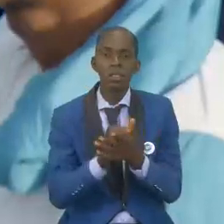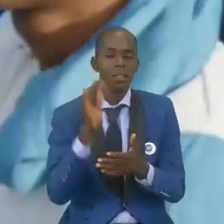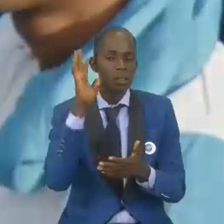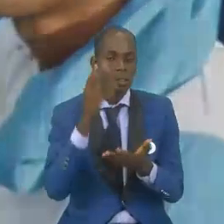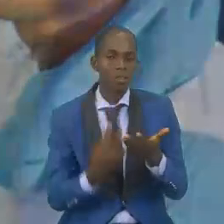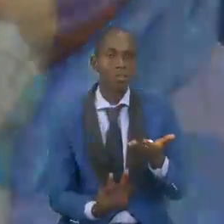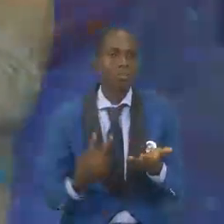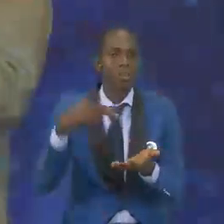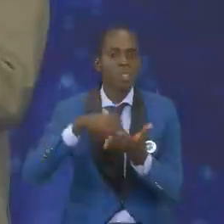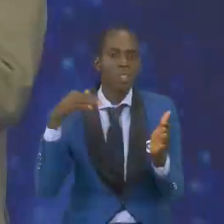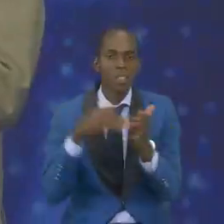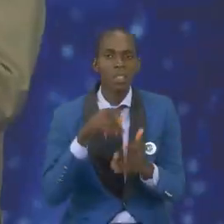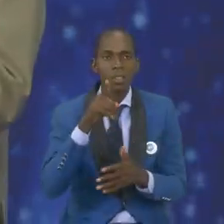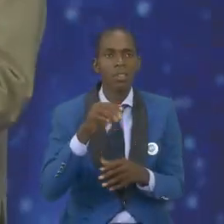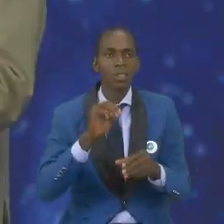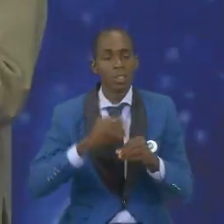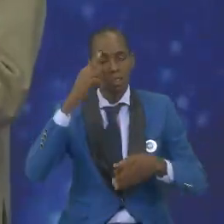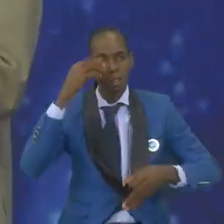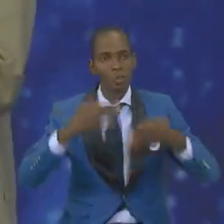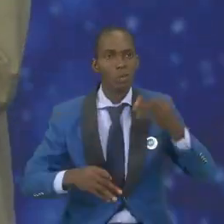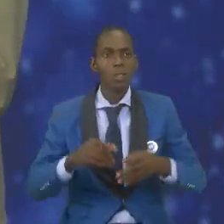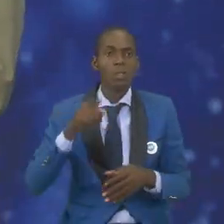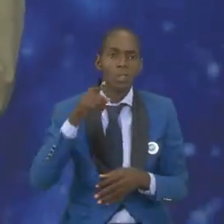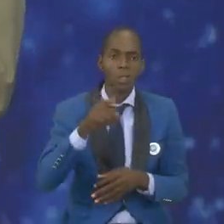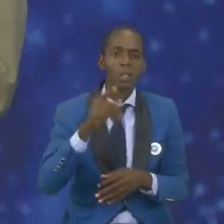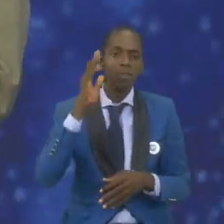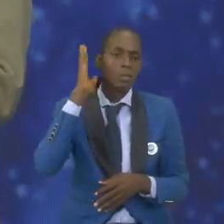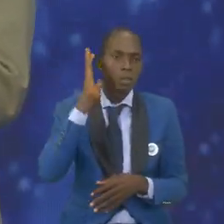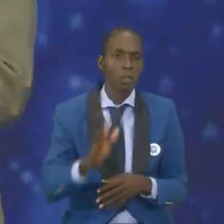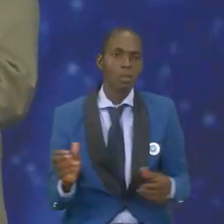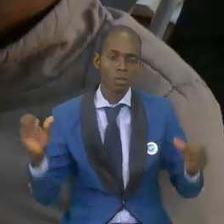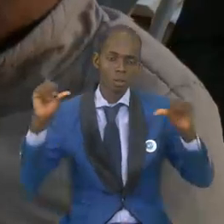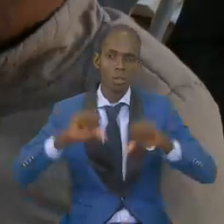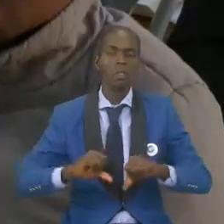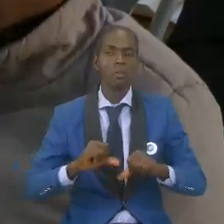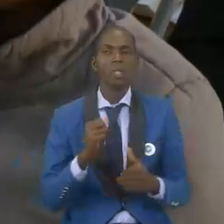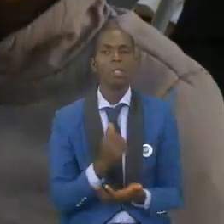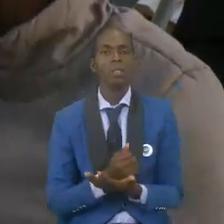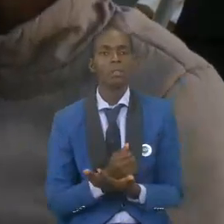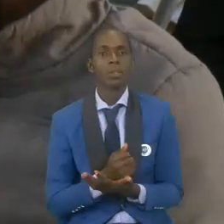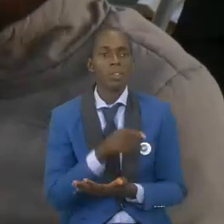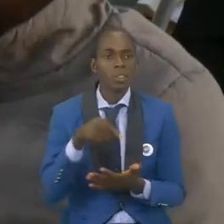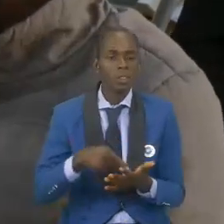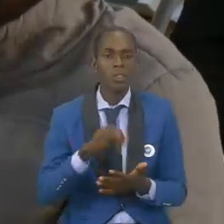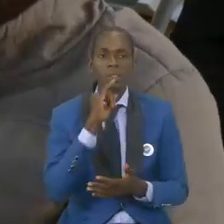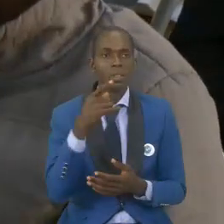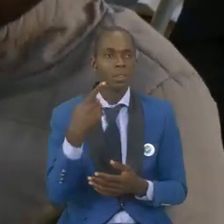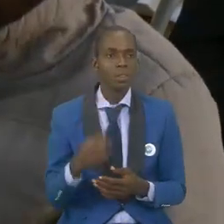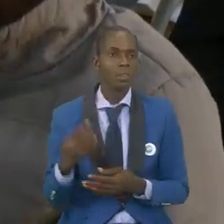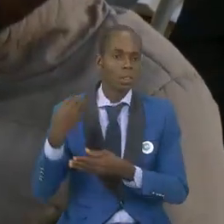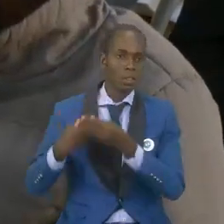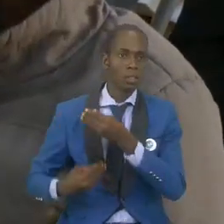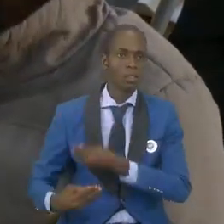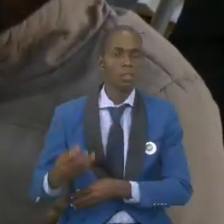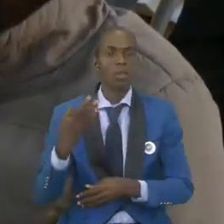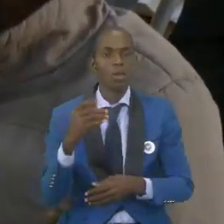rise against thee in judgment, thou shalt condemn. This is the